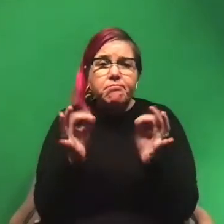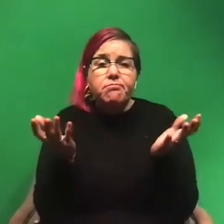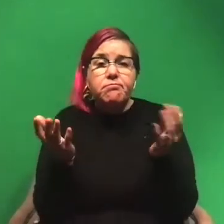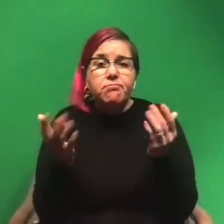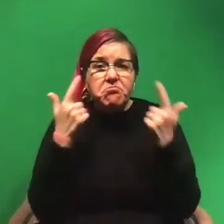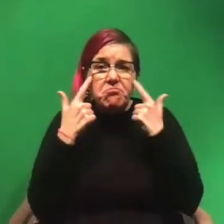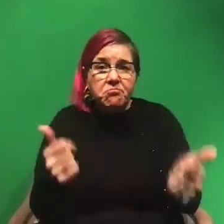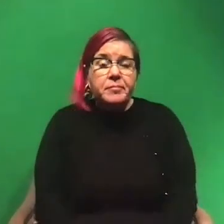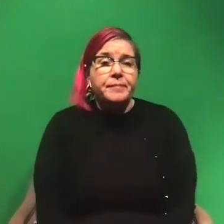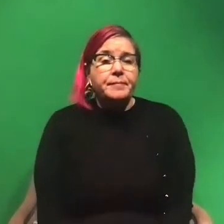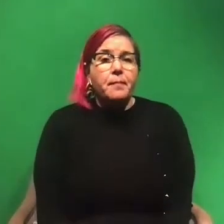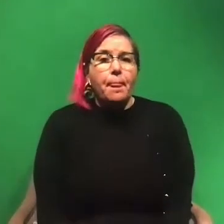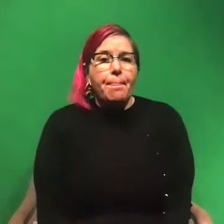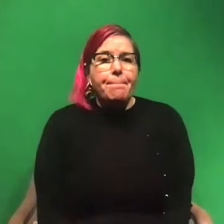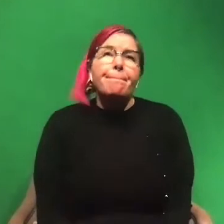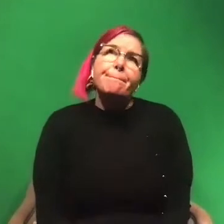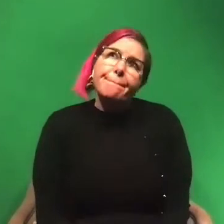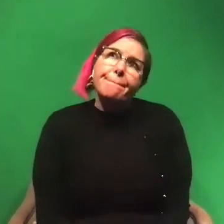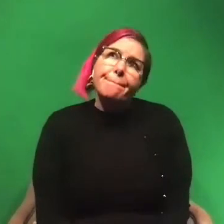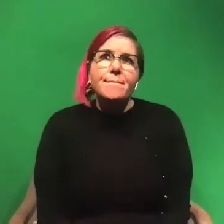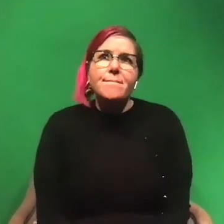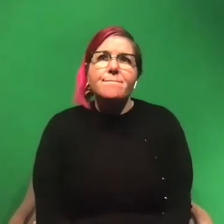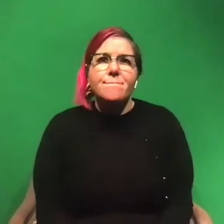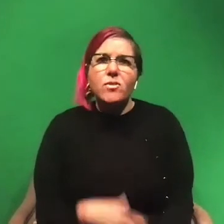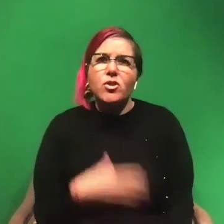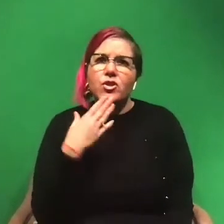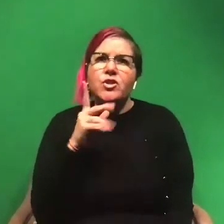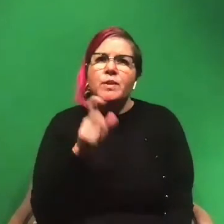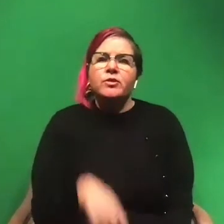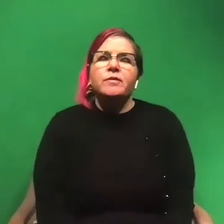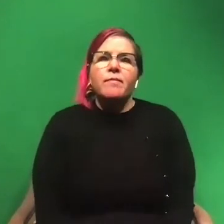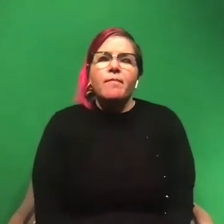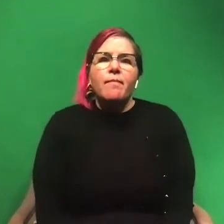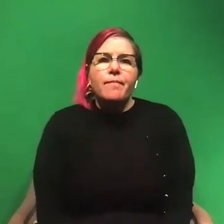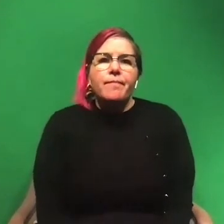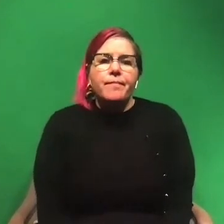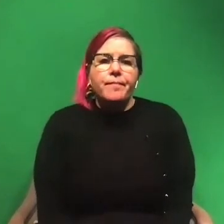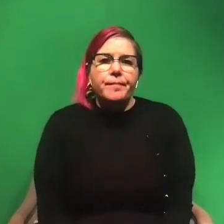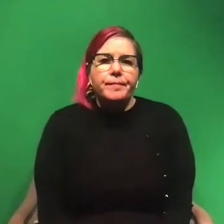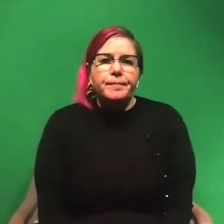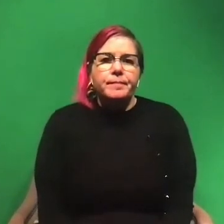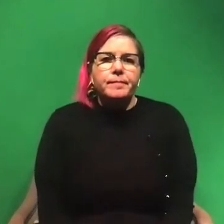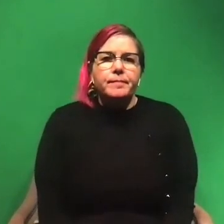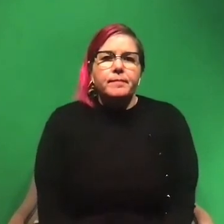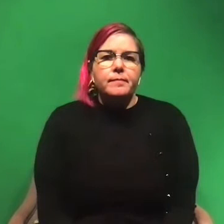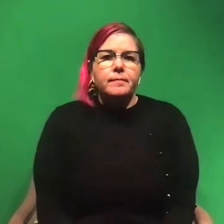like. All right. Oh, those are really good questions. I'll